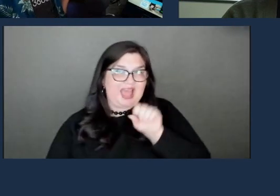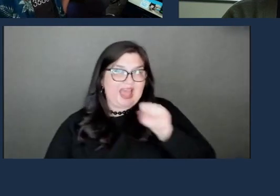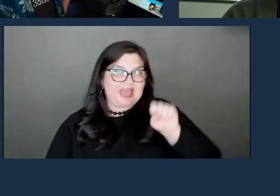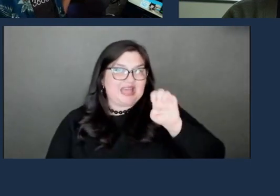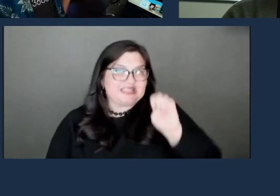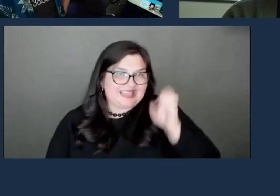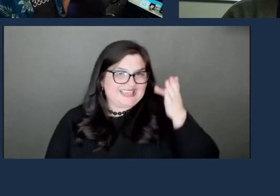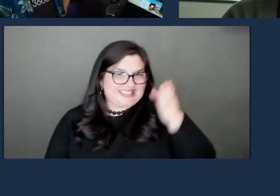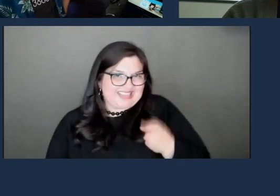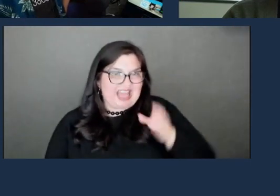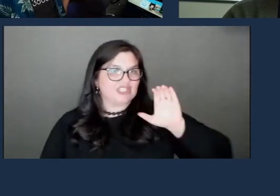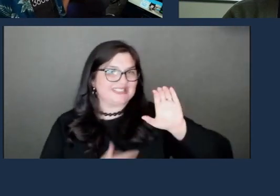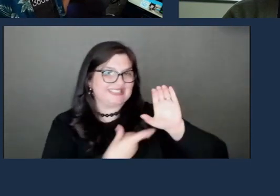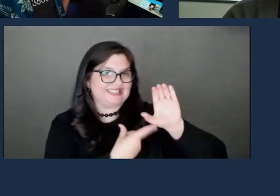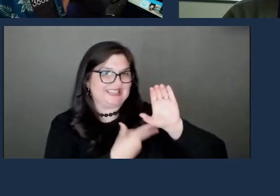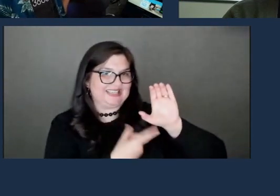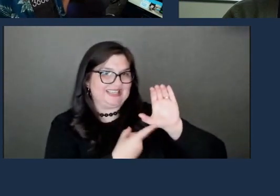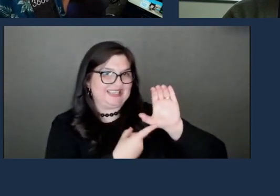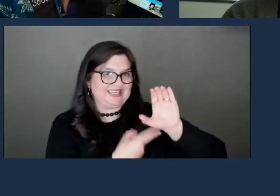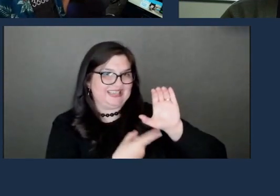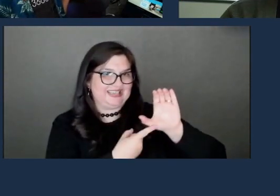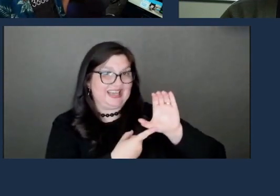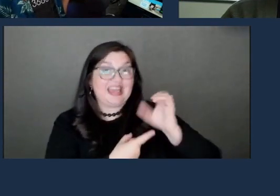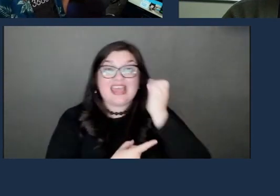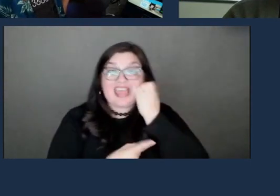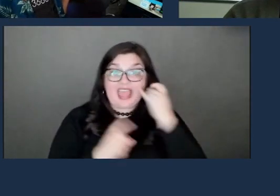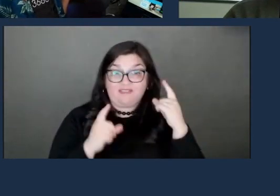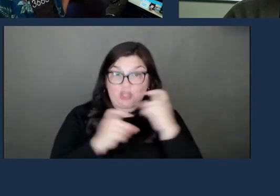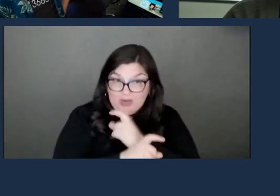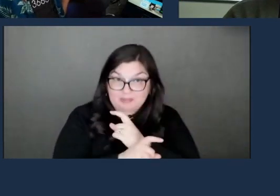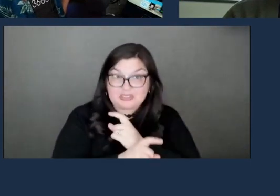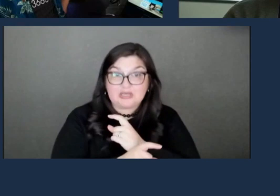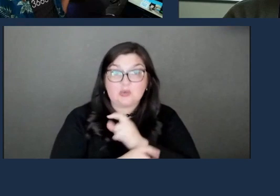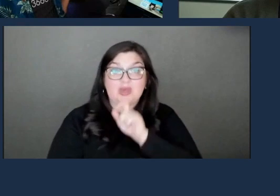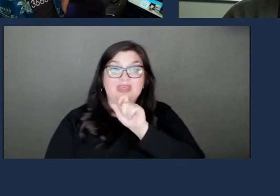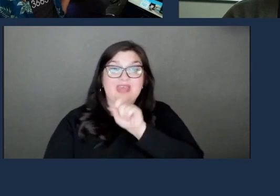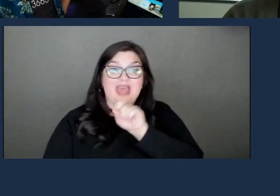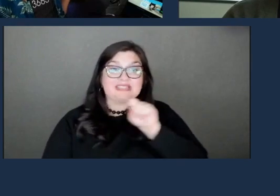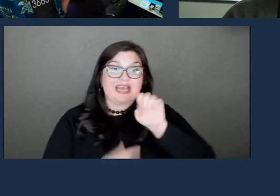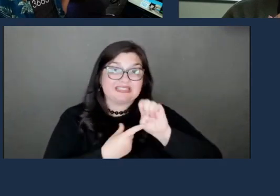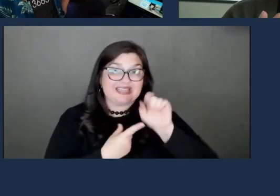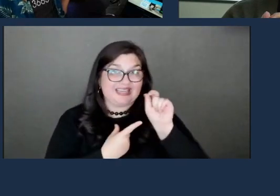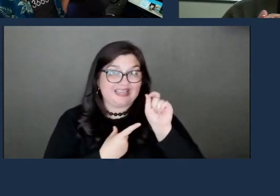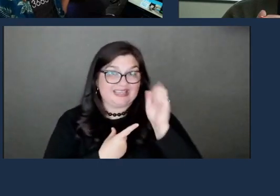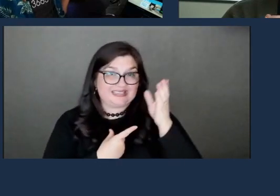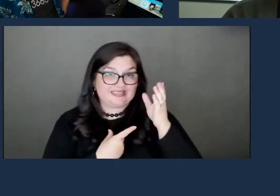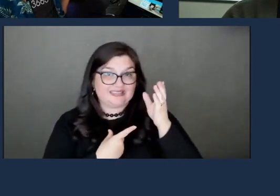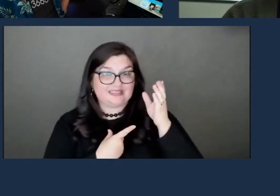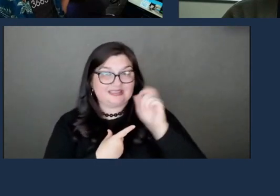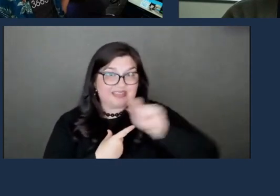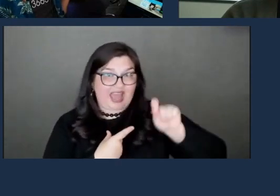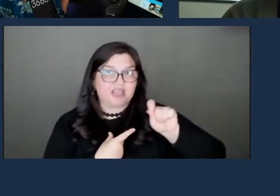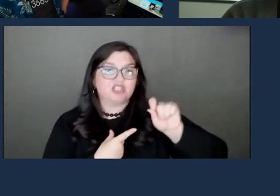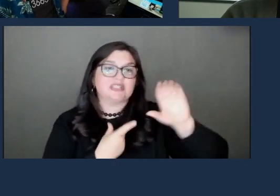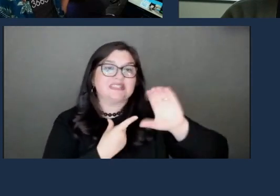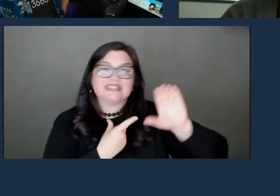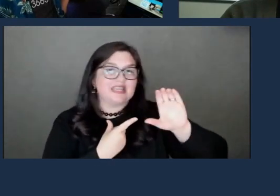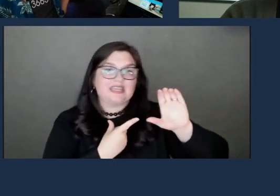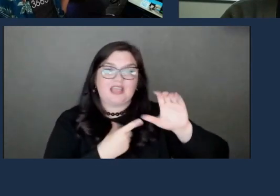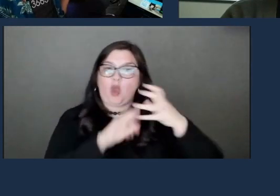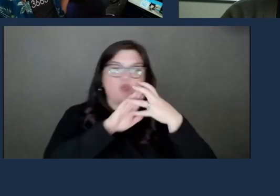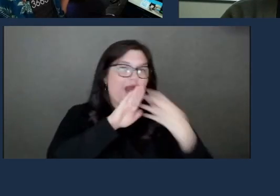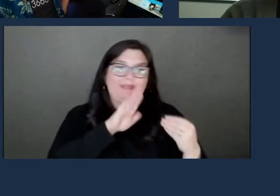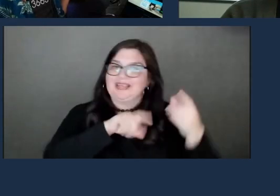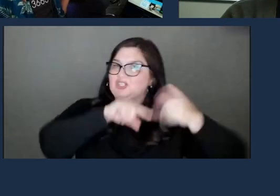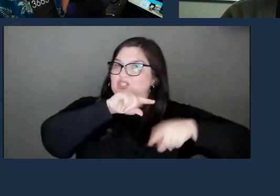SSE-C. So if those objects are encrypted with SSE-C, those cannot be replicated today with our replication engine, but that is something that